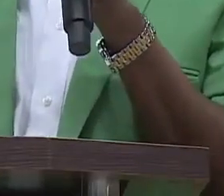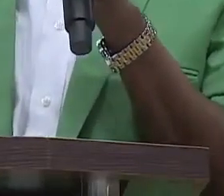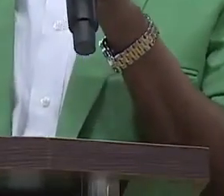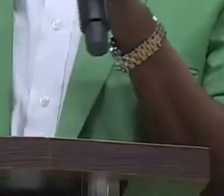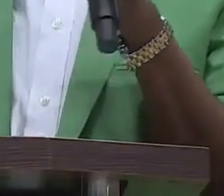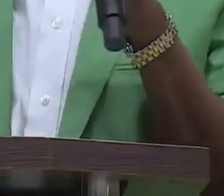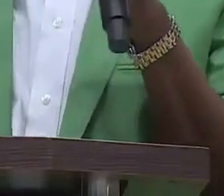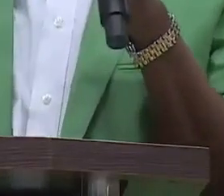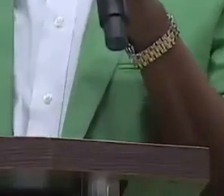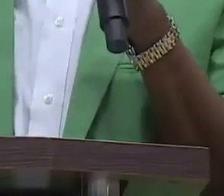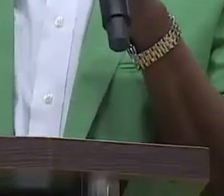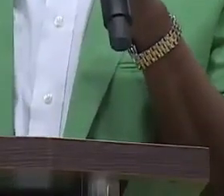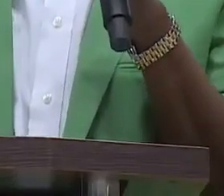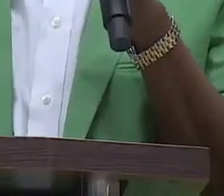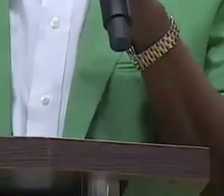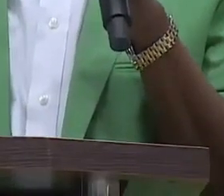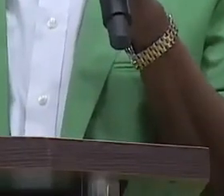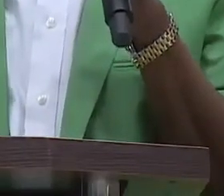to